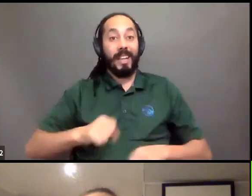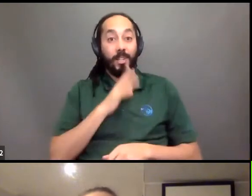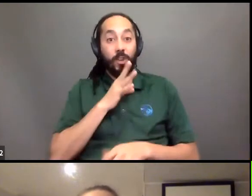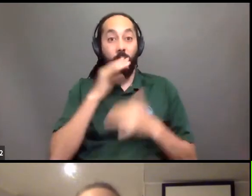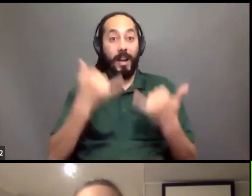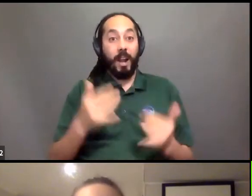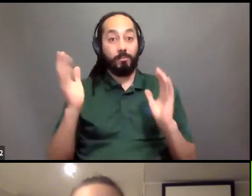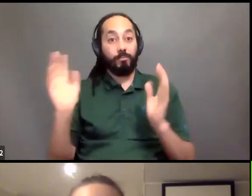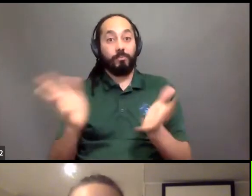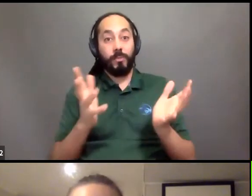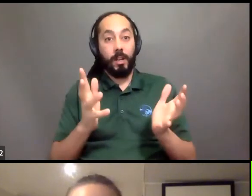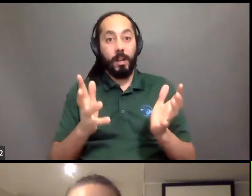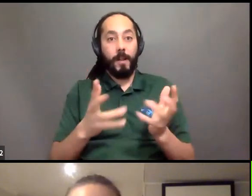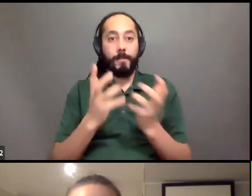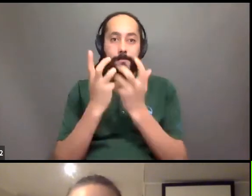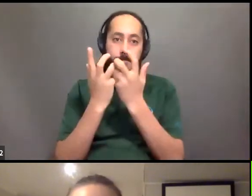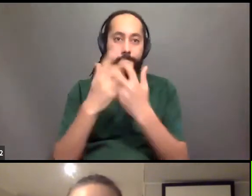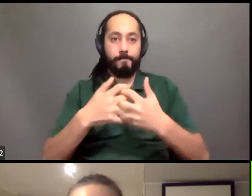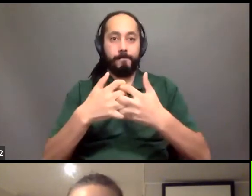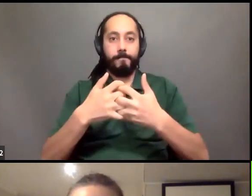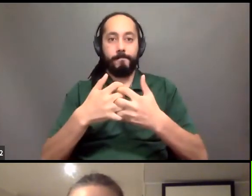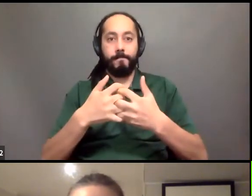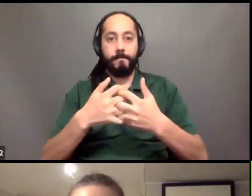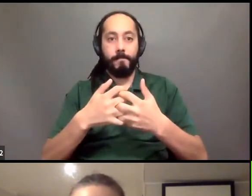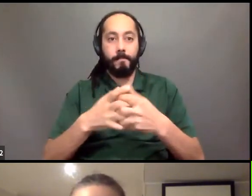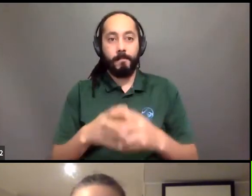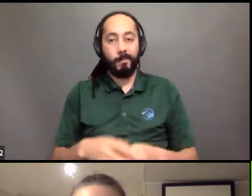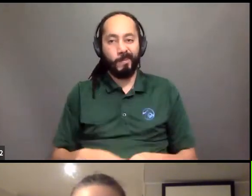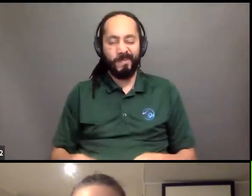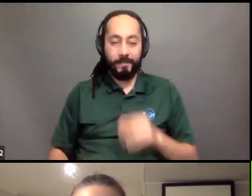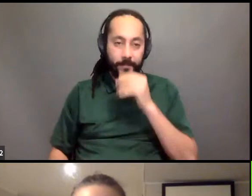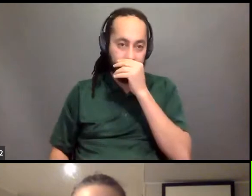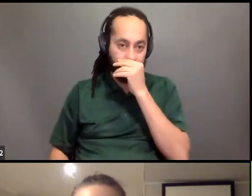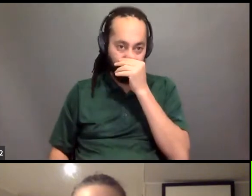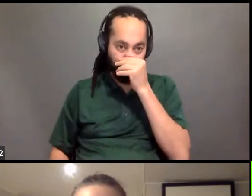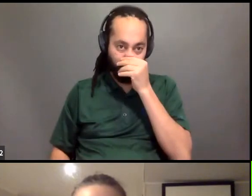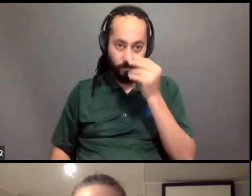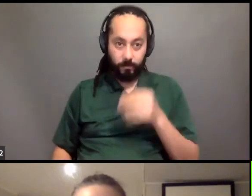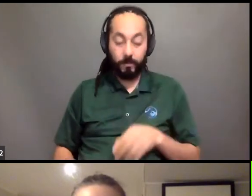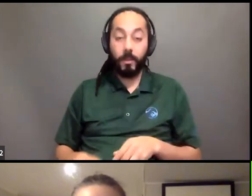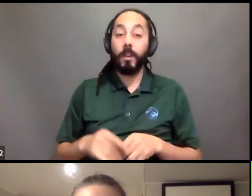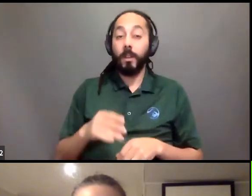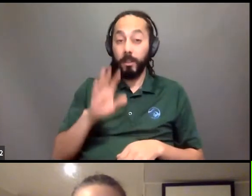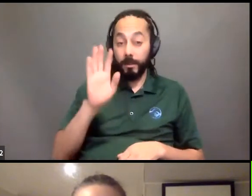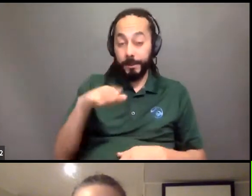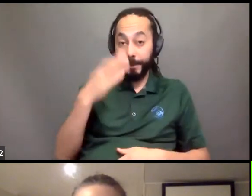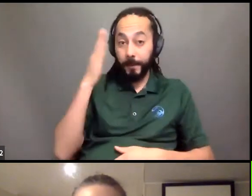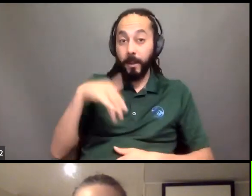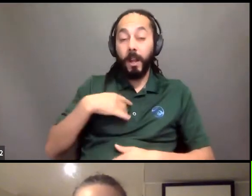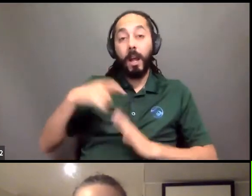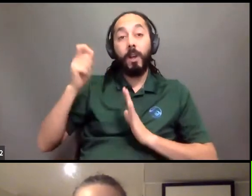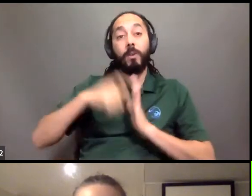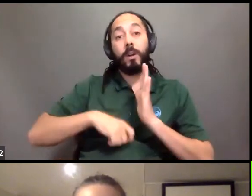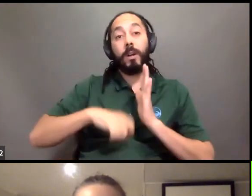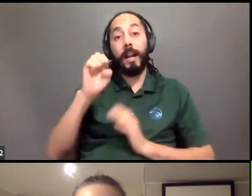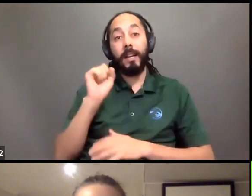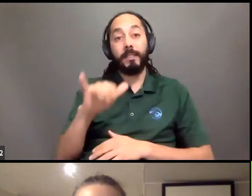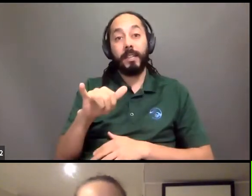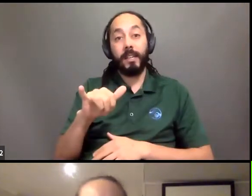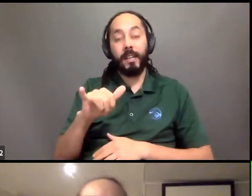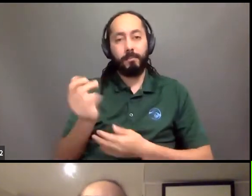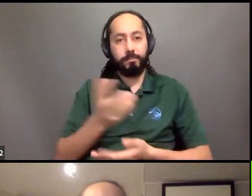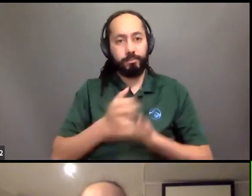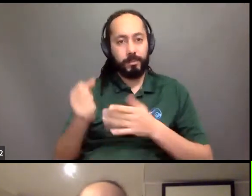You know, I wrote this essay earlier this year. I kind of lost track. Did you lose track of time over